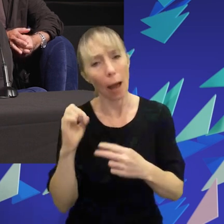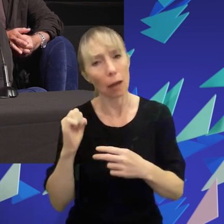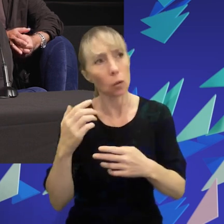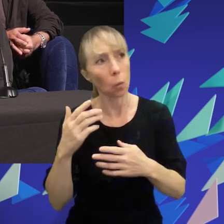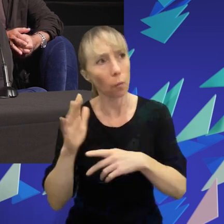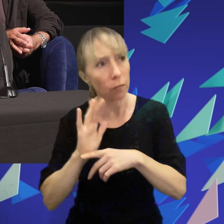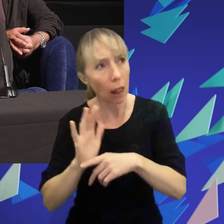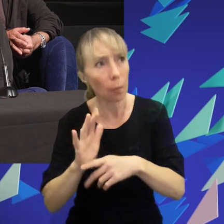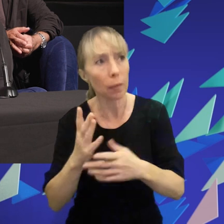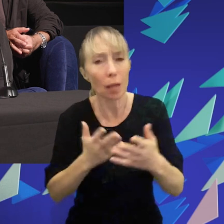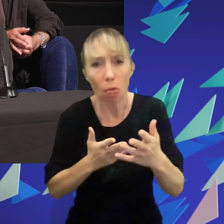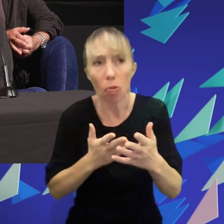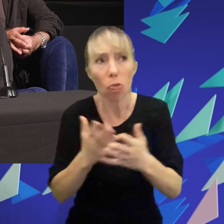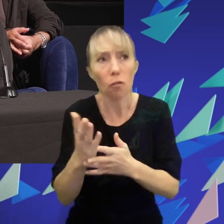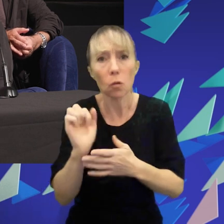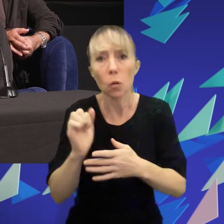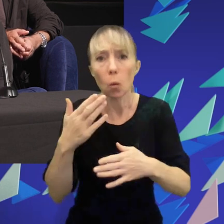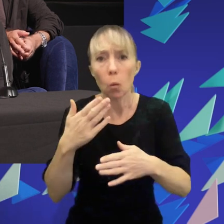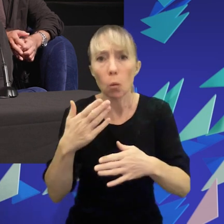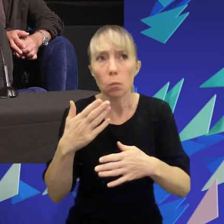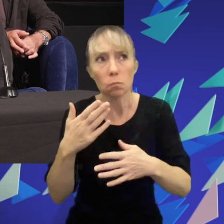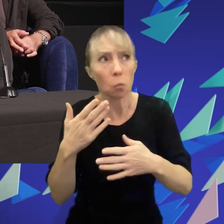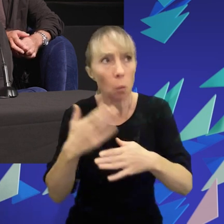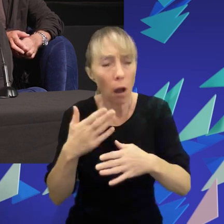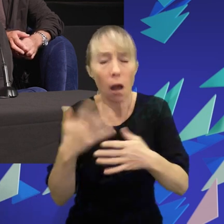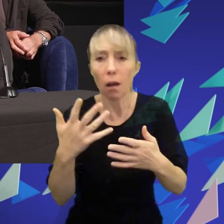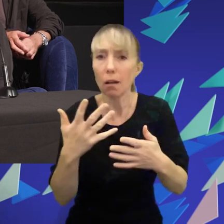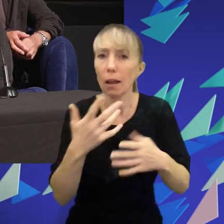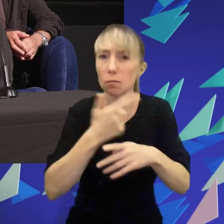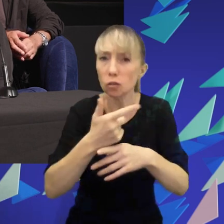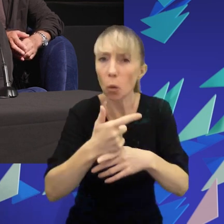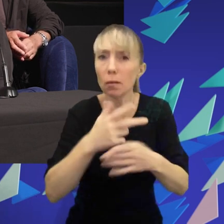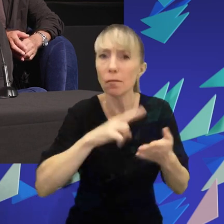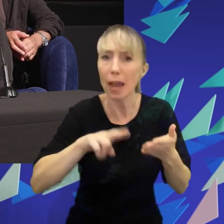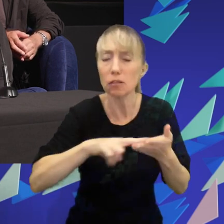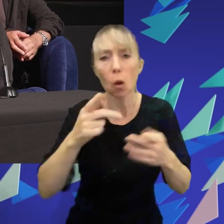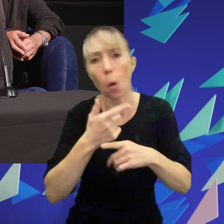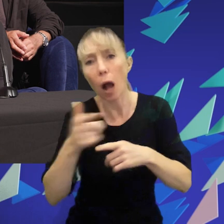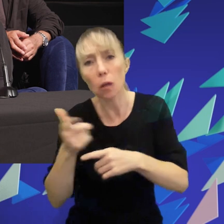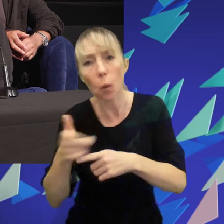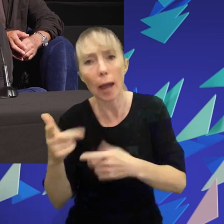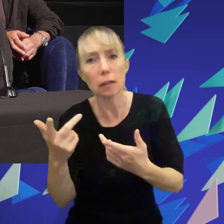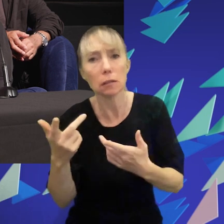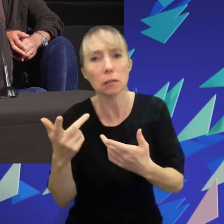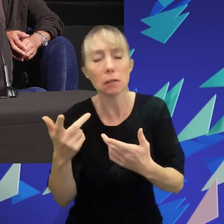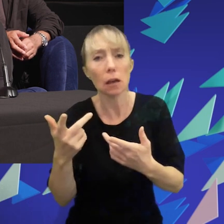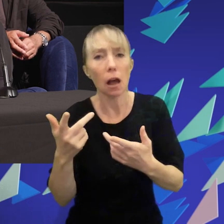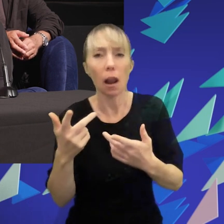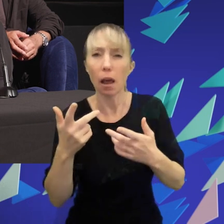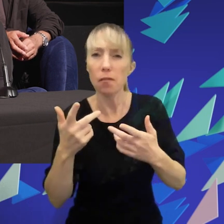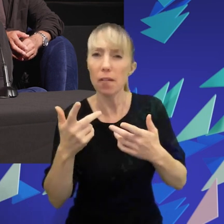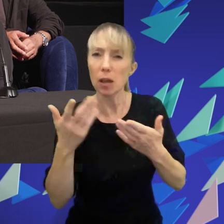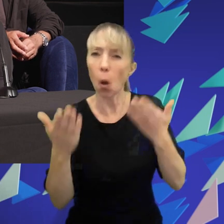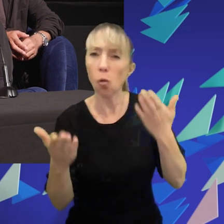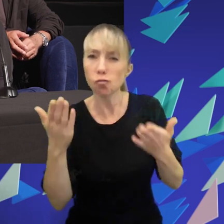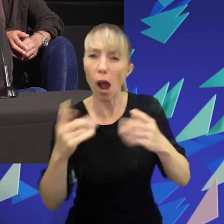shots of nature, and whether it's birds in the sky or cutaways, that you have this constant contrast of